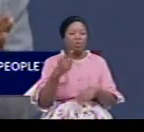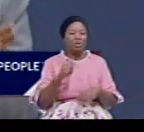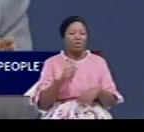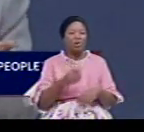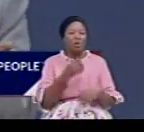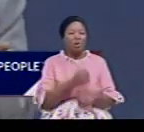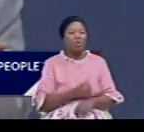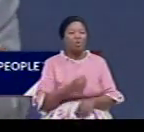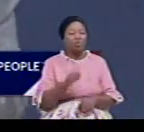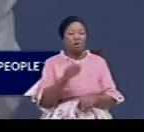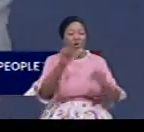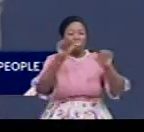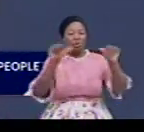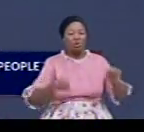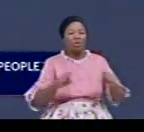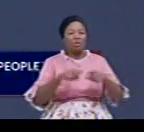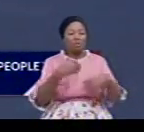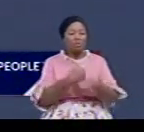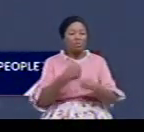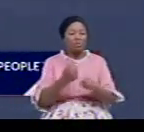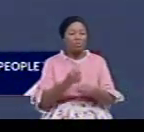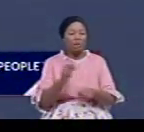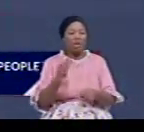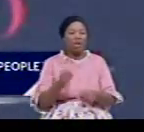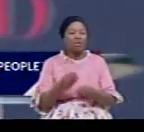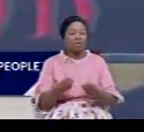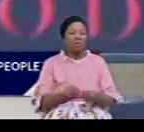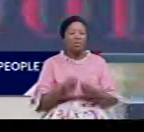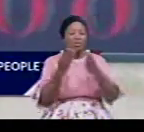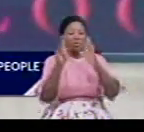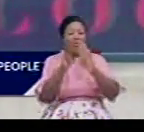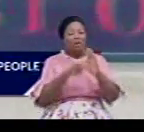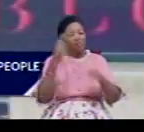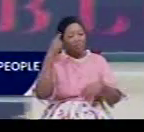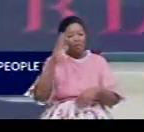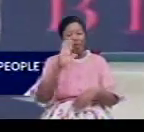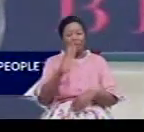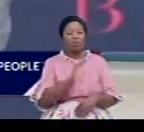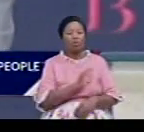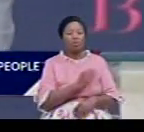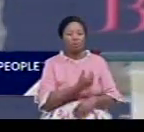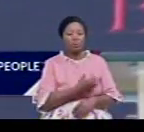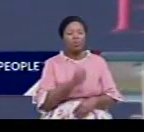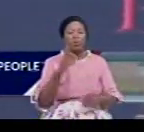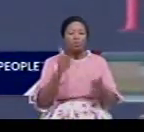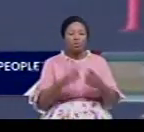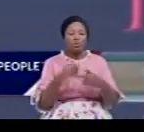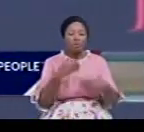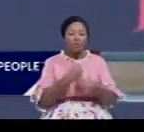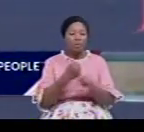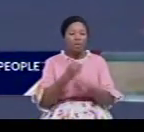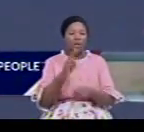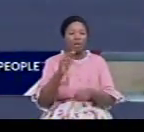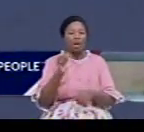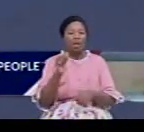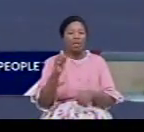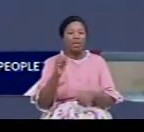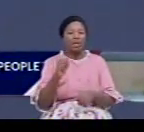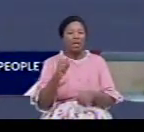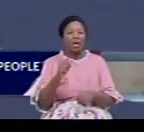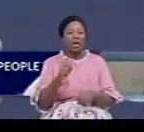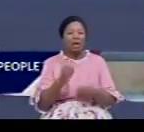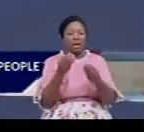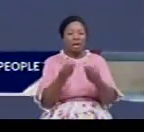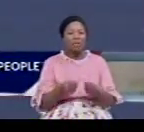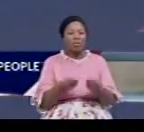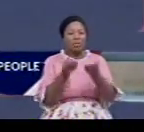an atonement for your souls. To make an atonement for